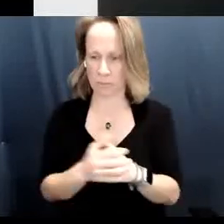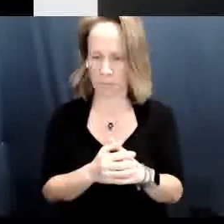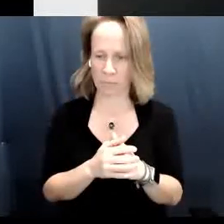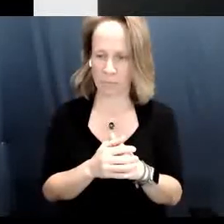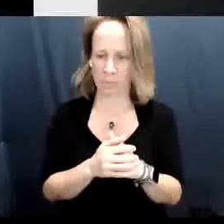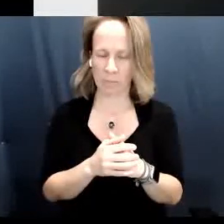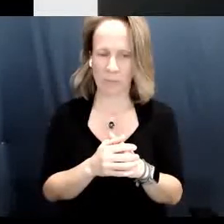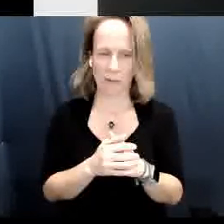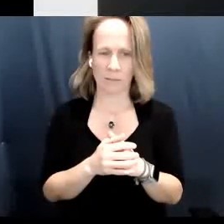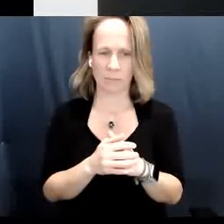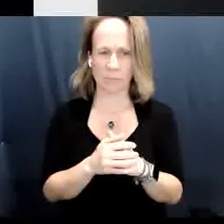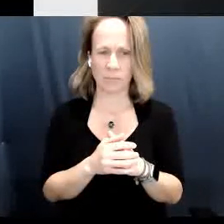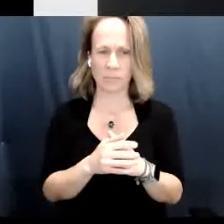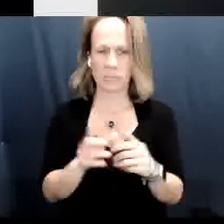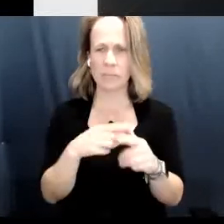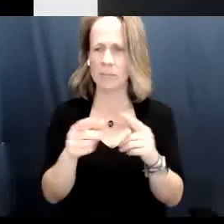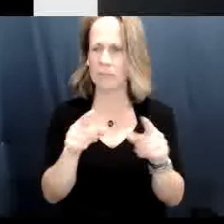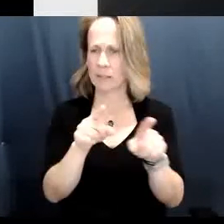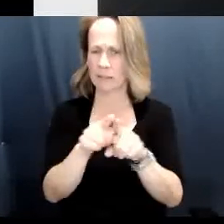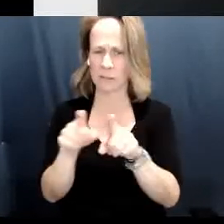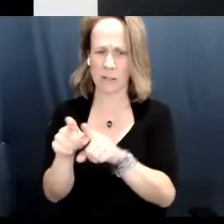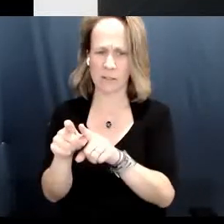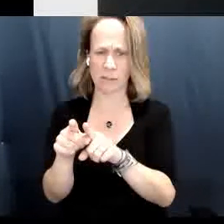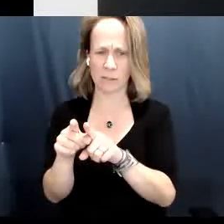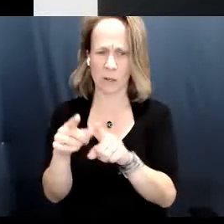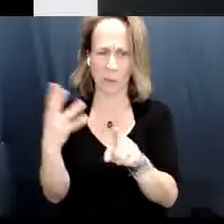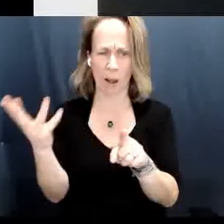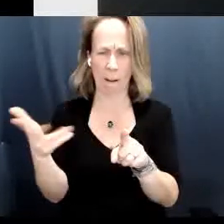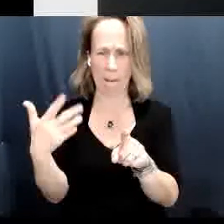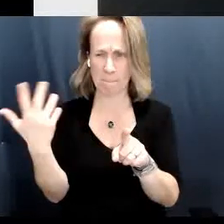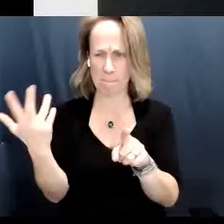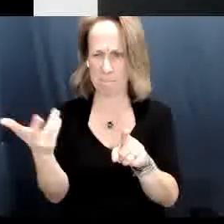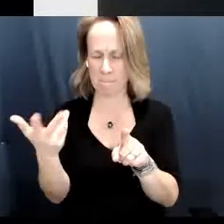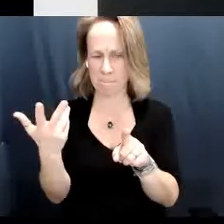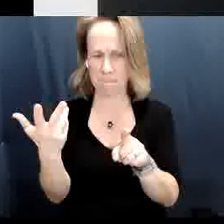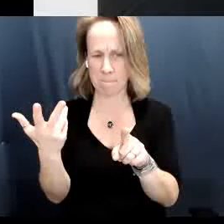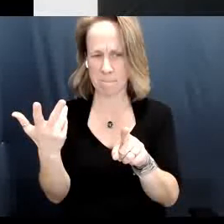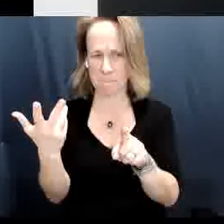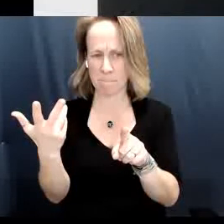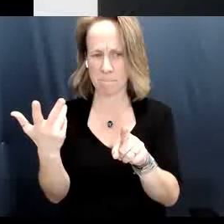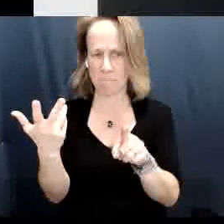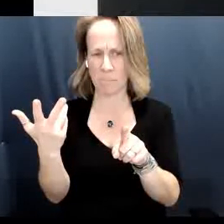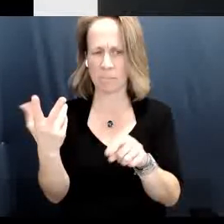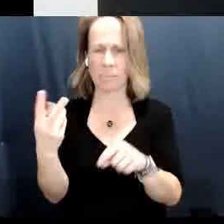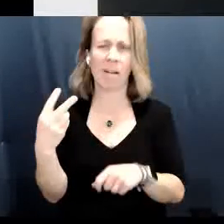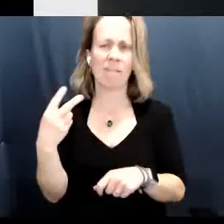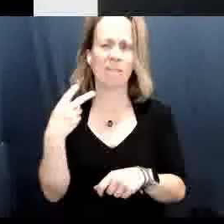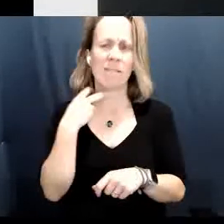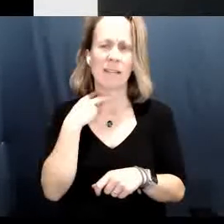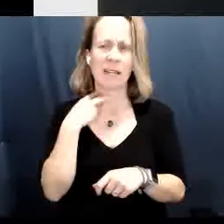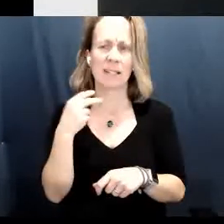Then there's also the Victims of Crime